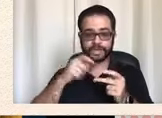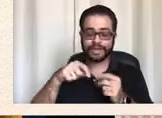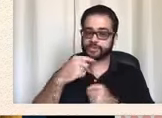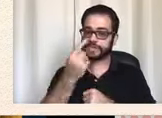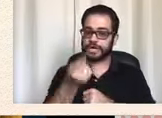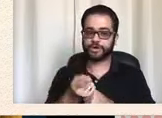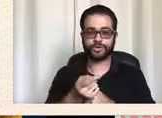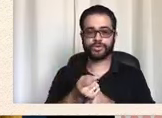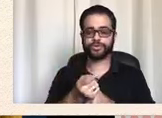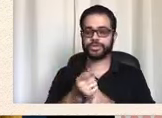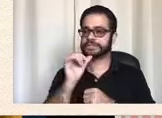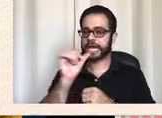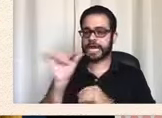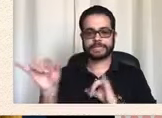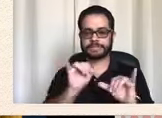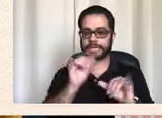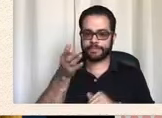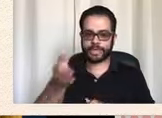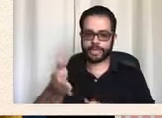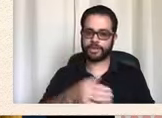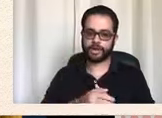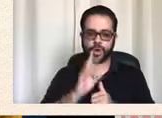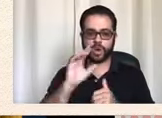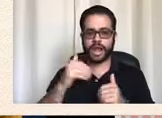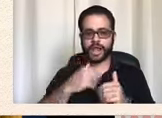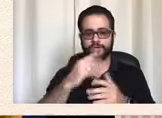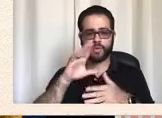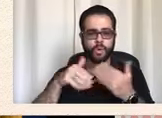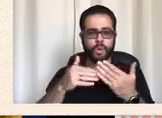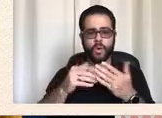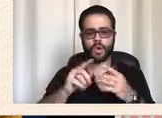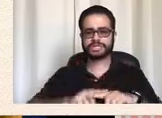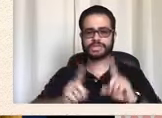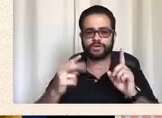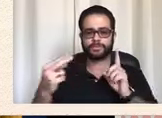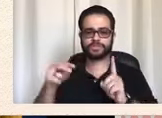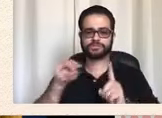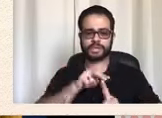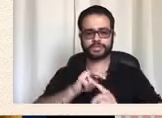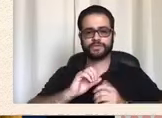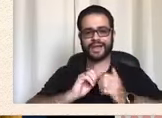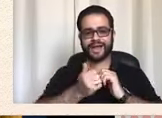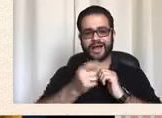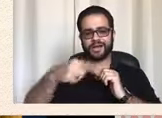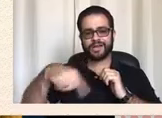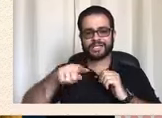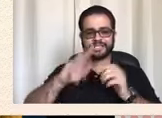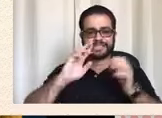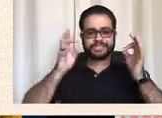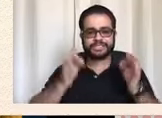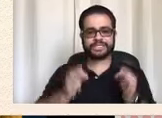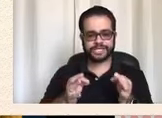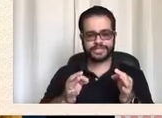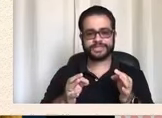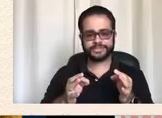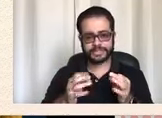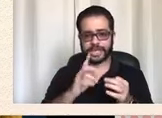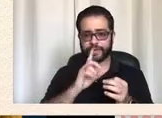there. It's going to give you a whole new perspective on how these decisions are made and truly